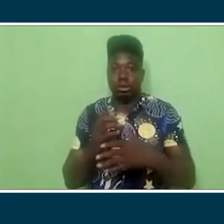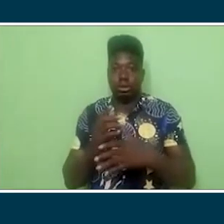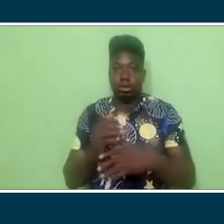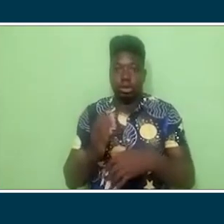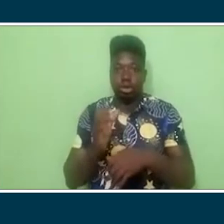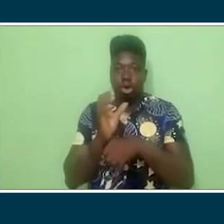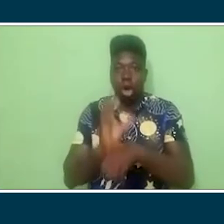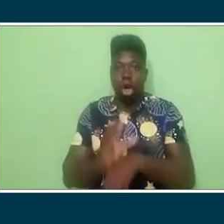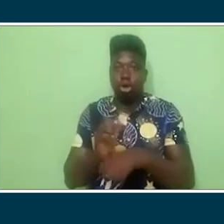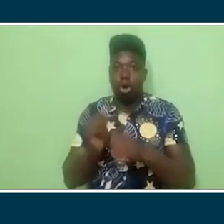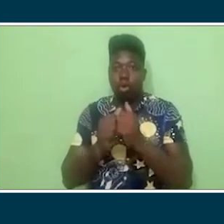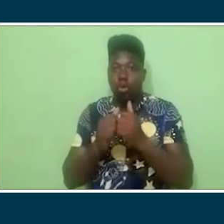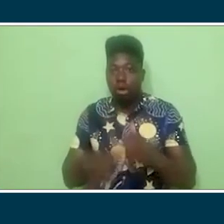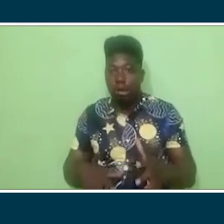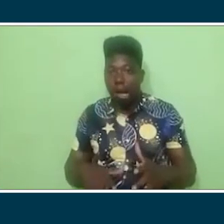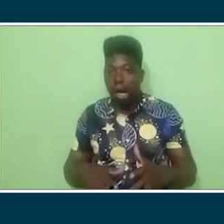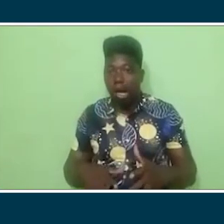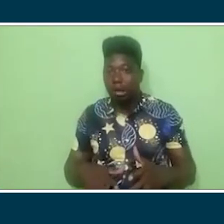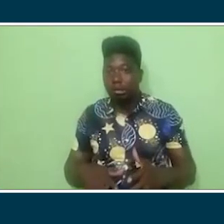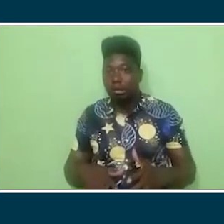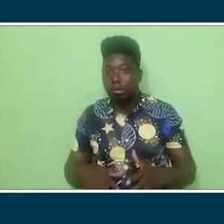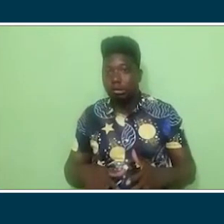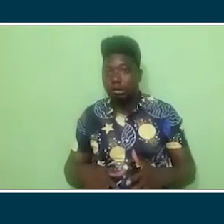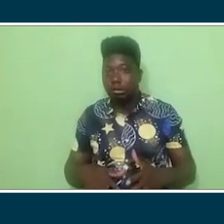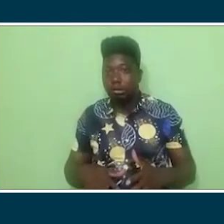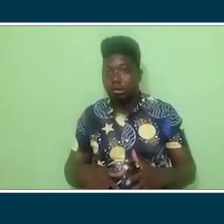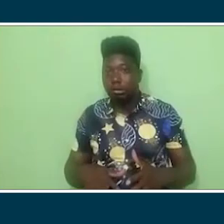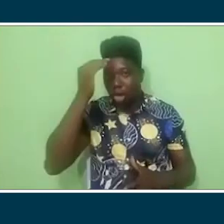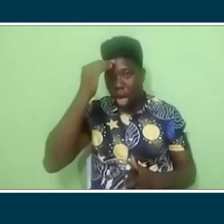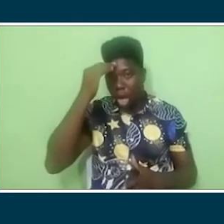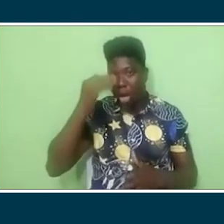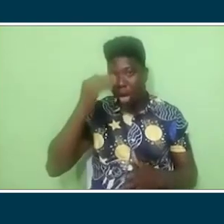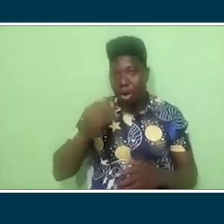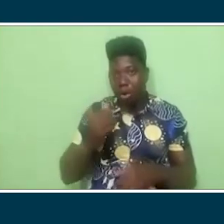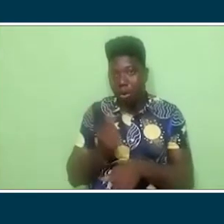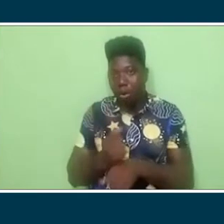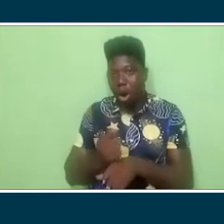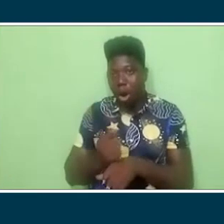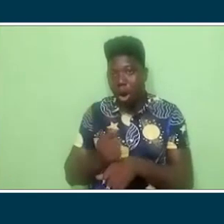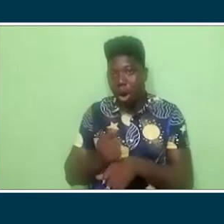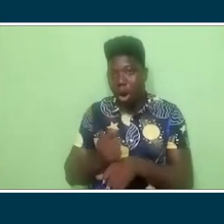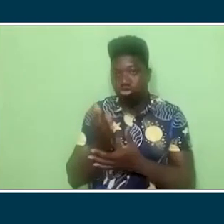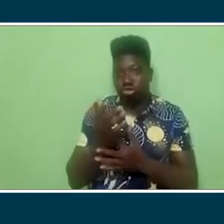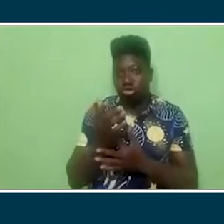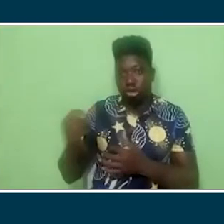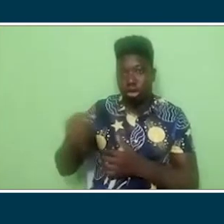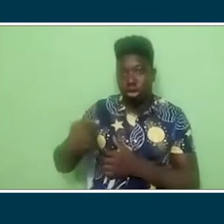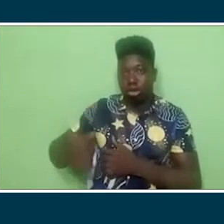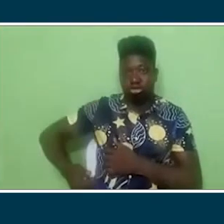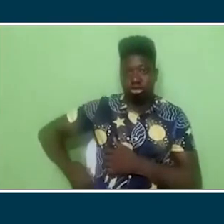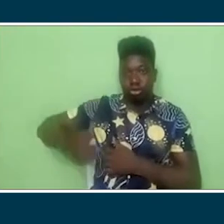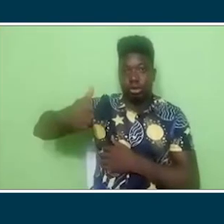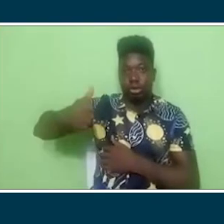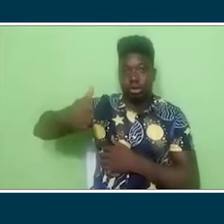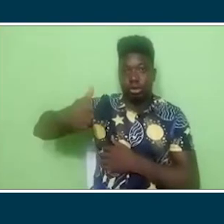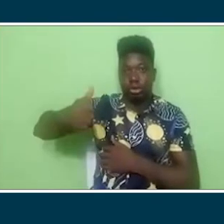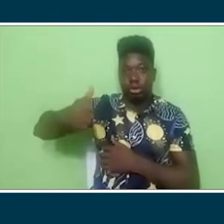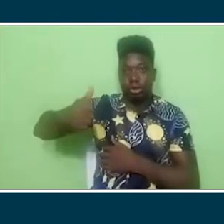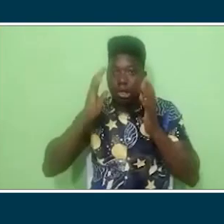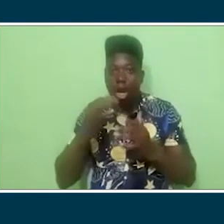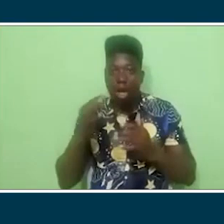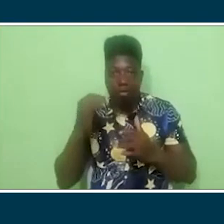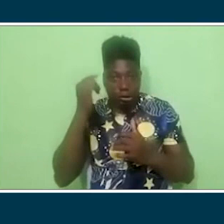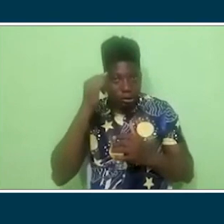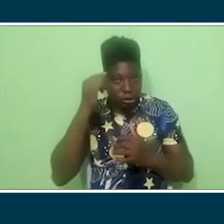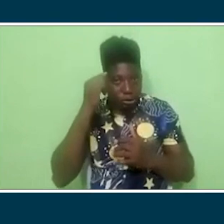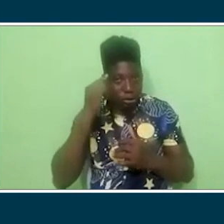without, you know, working through the supremacy tendencies of either overthinking, perfectionism, fear of